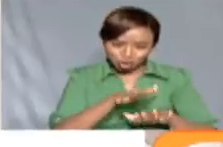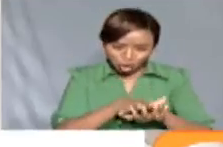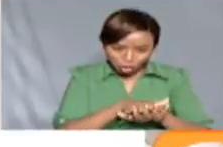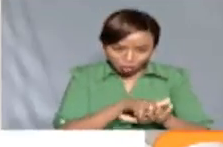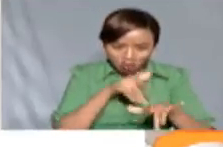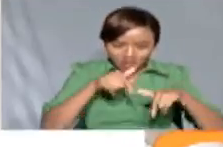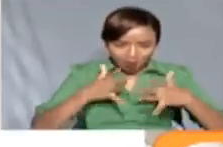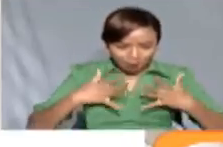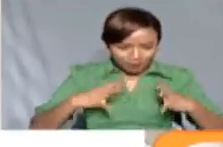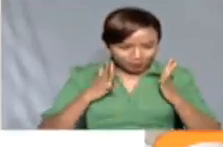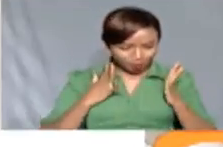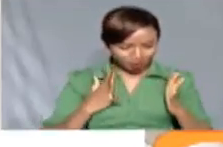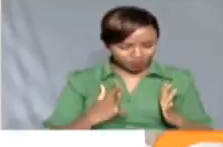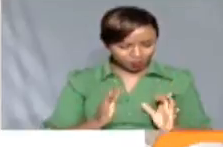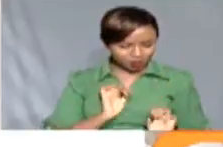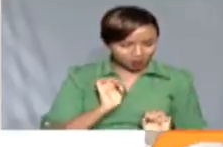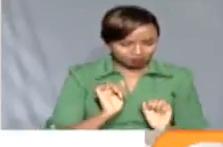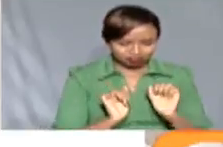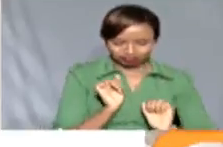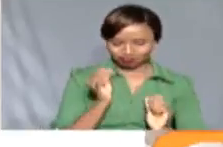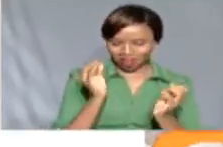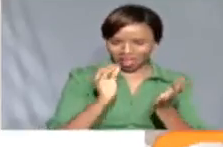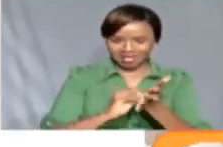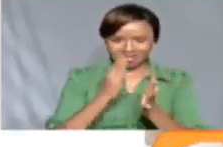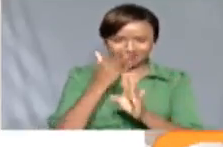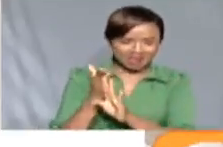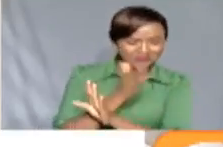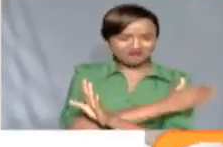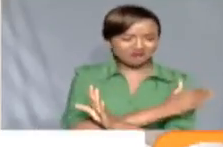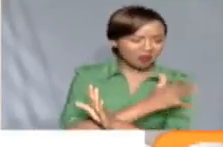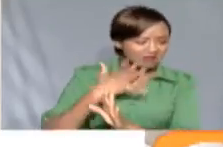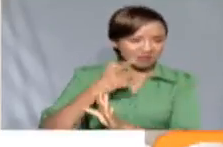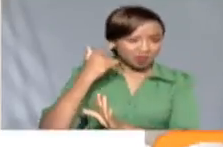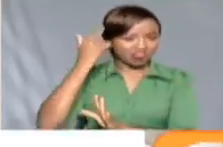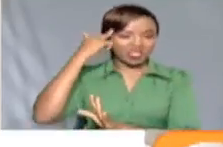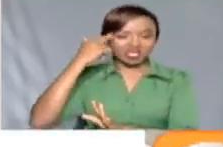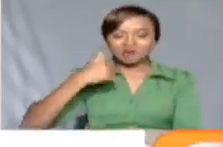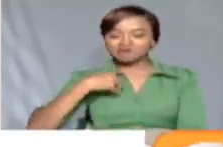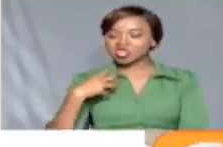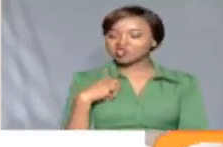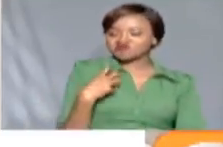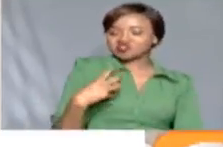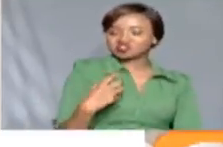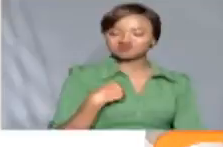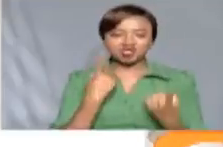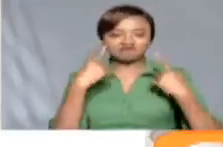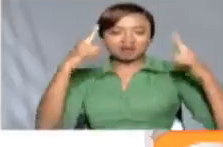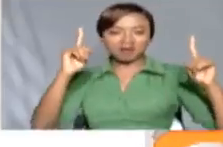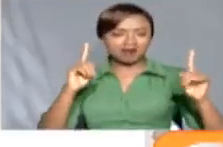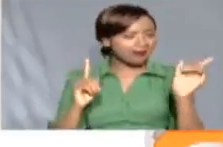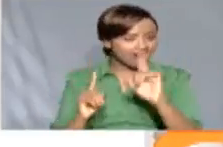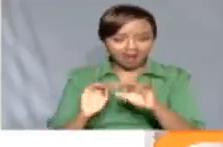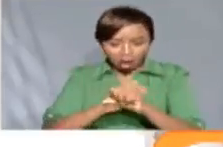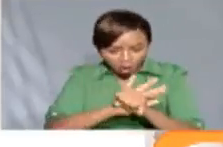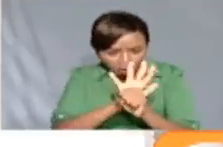is being reawakened from the pervasive stupor that individual wealth defines success. Coronavirus